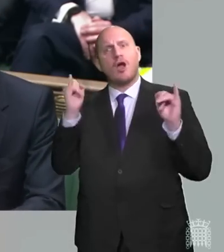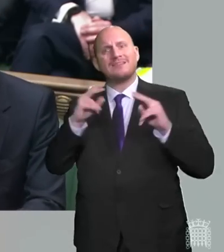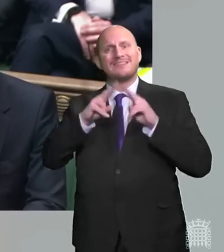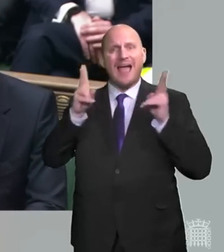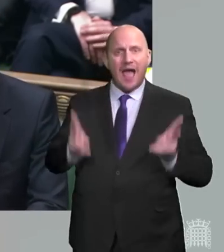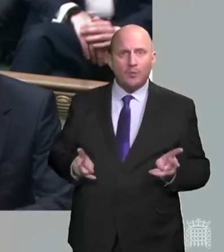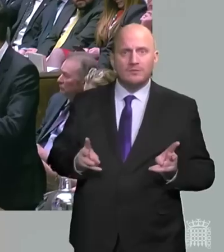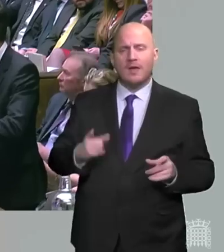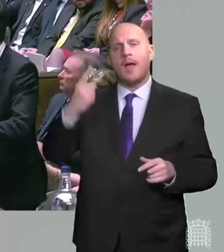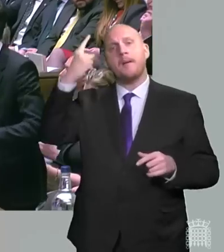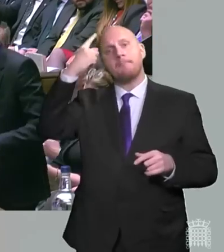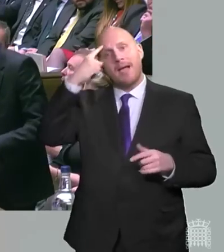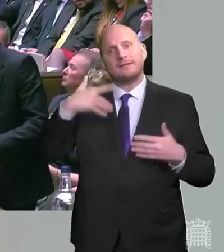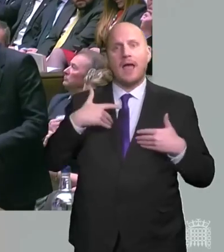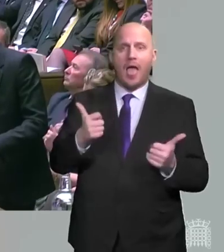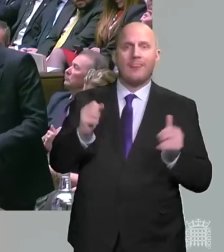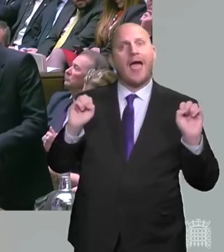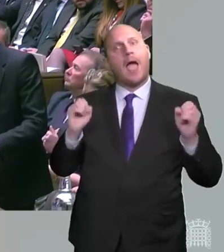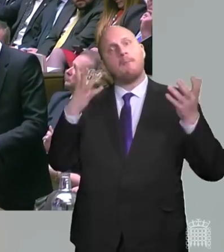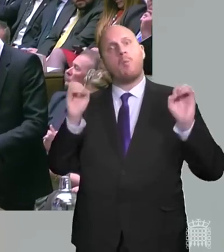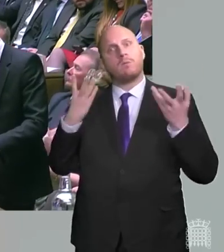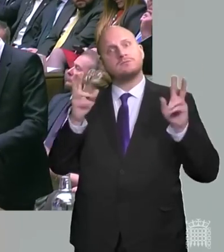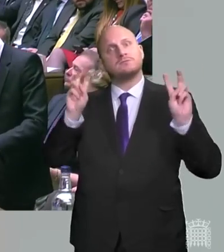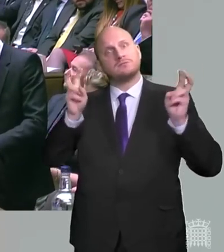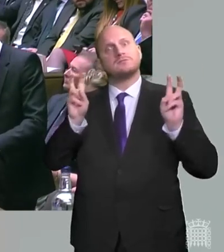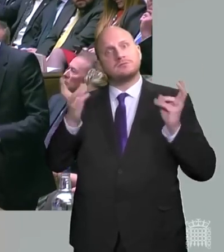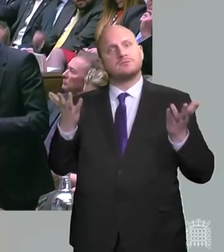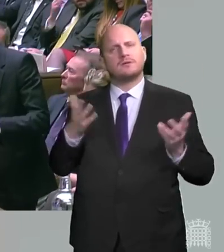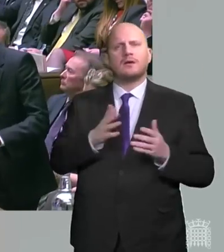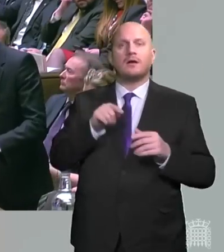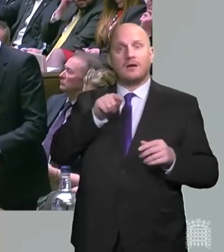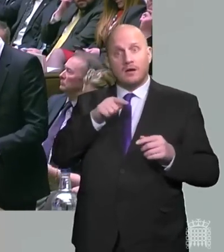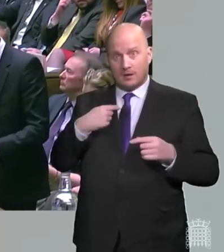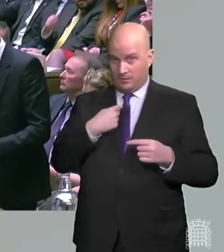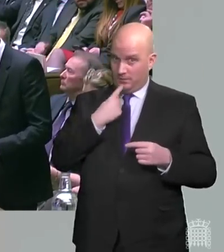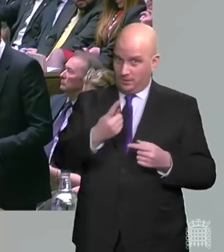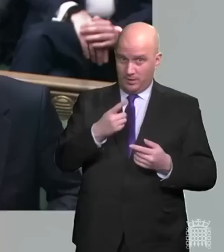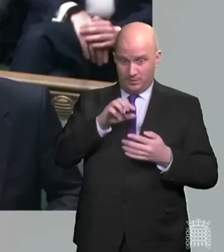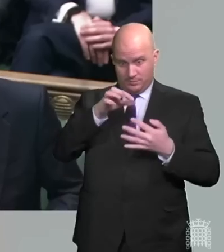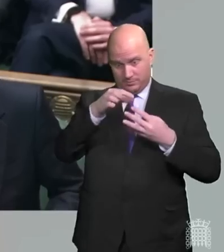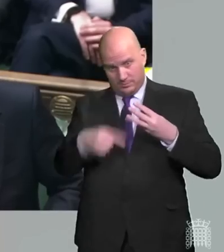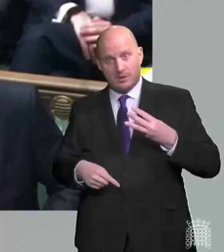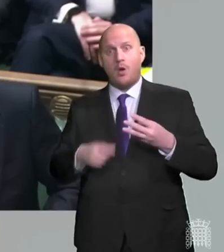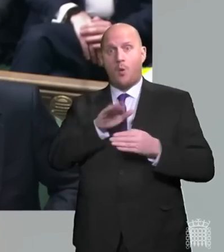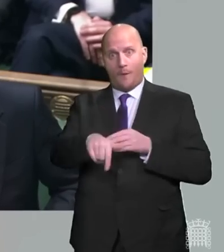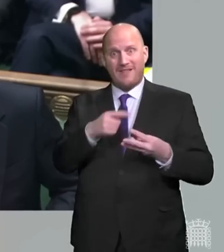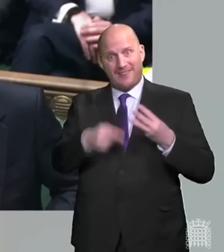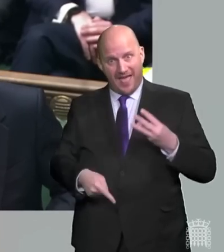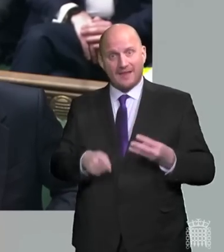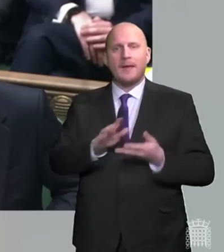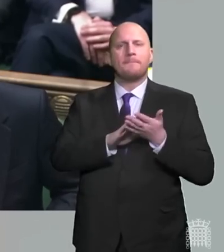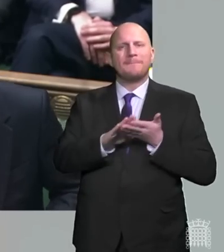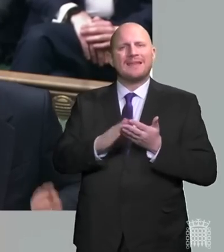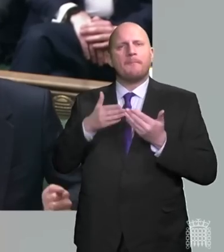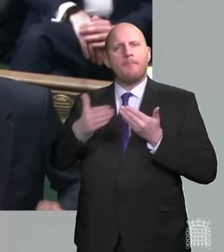urgent treatment centres. Will make sure that patients do get the vital help they need whilst easing pressures on emergency departments and freeing